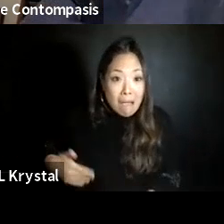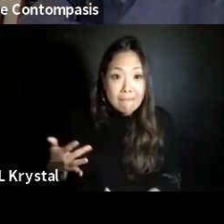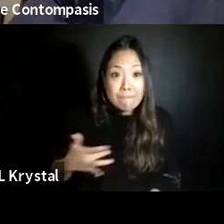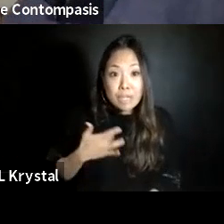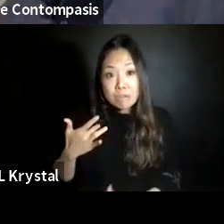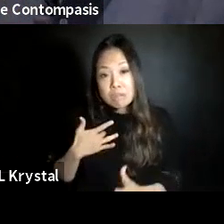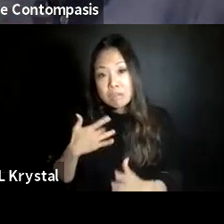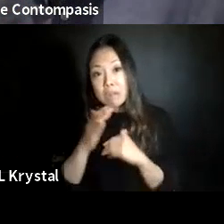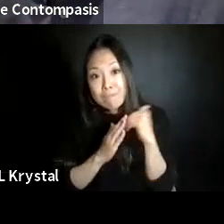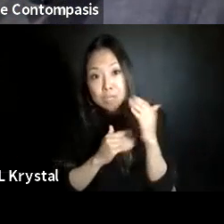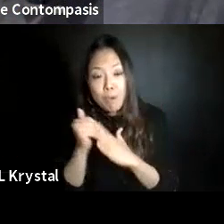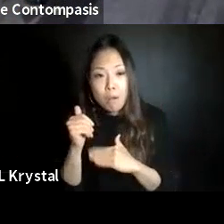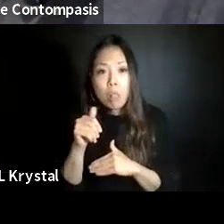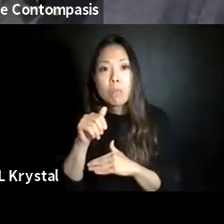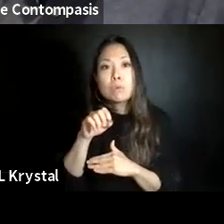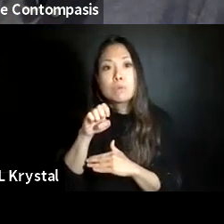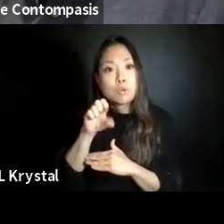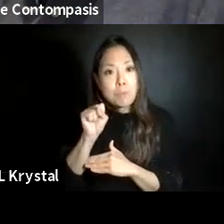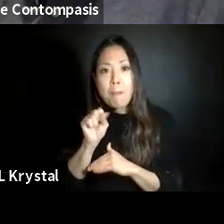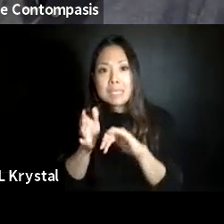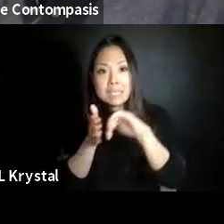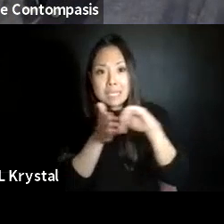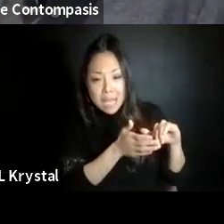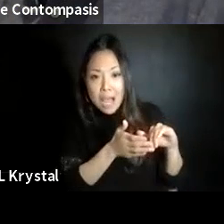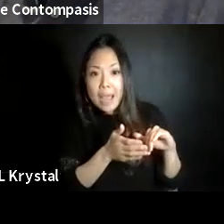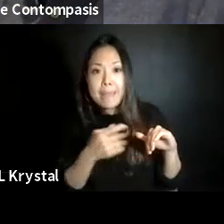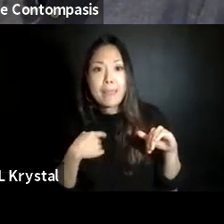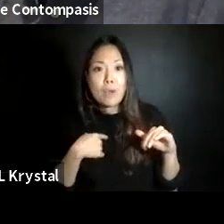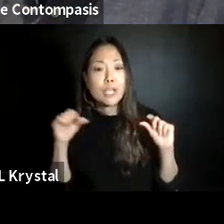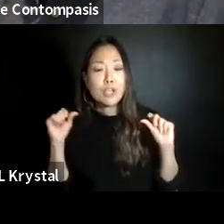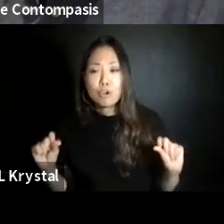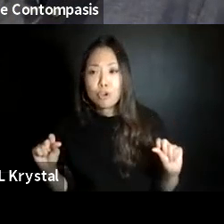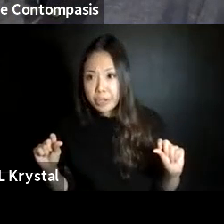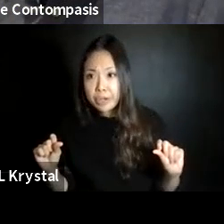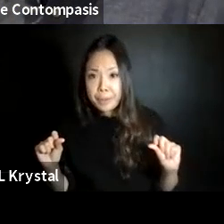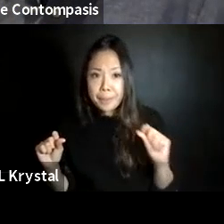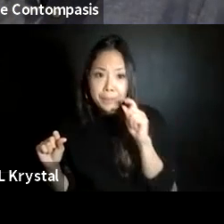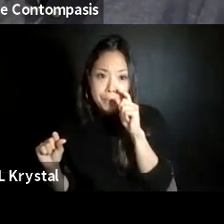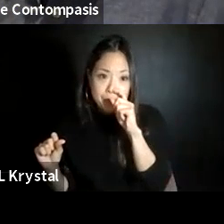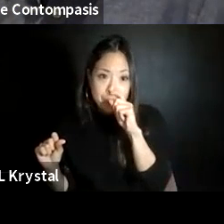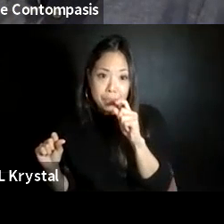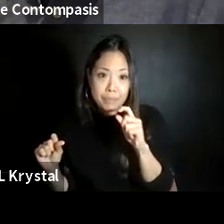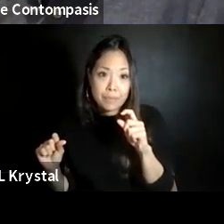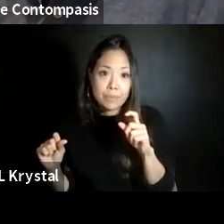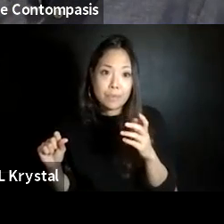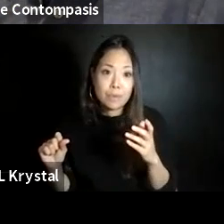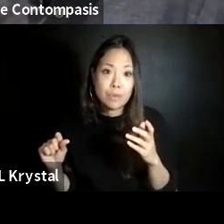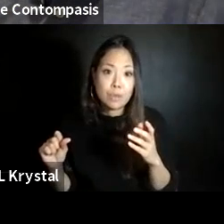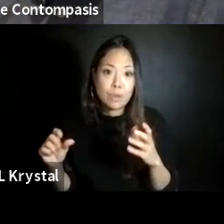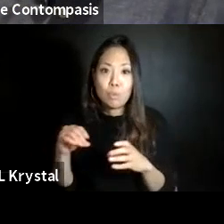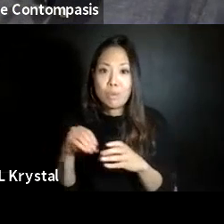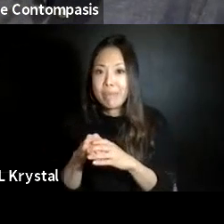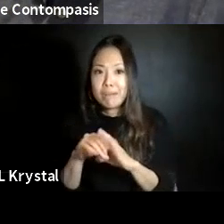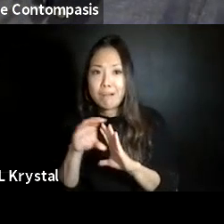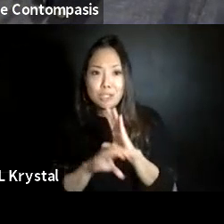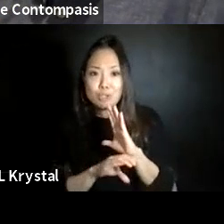the huge proviso that we could do so within constitutional muster. So if we